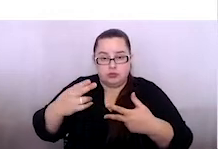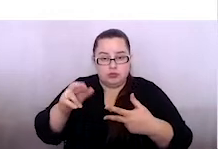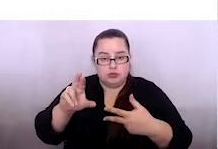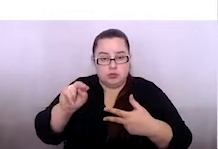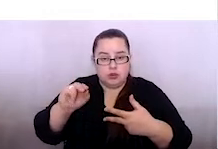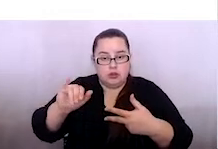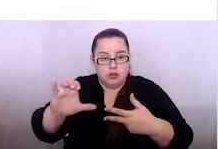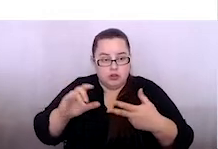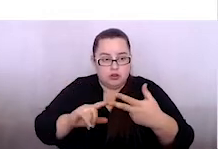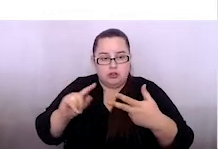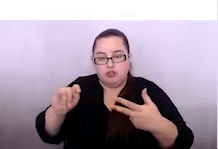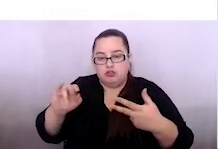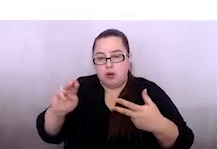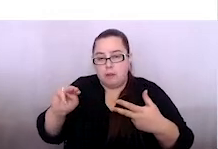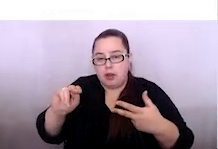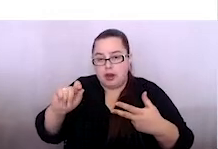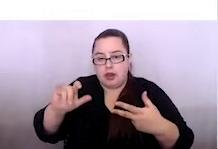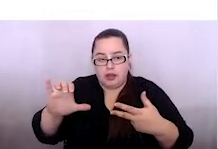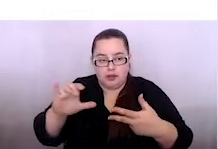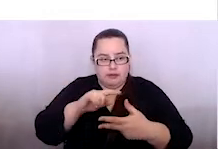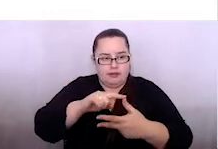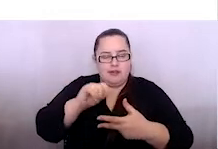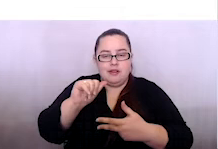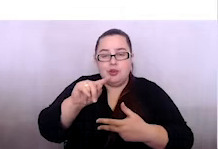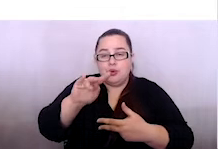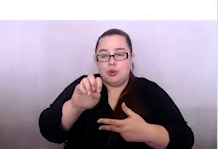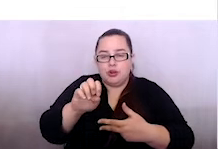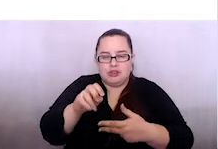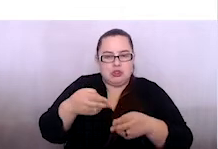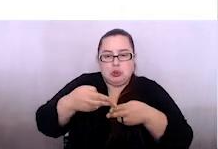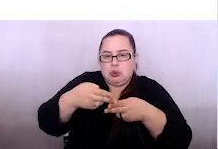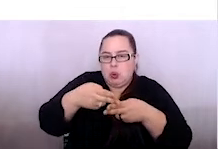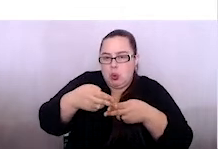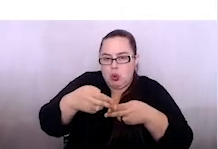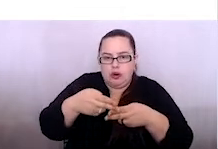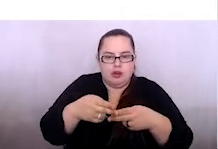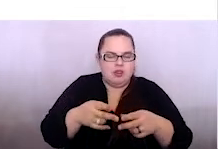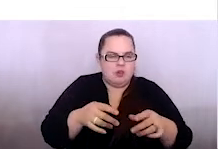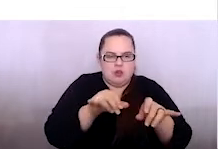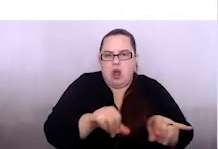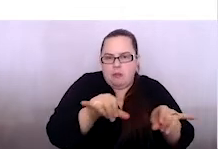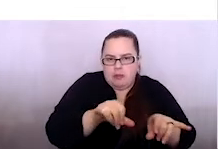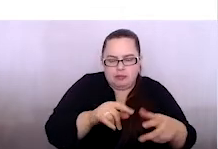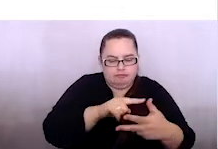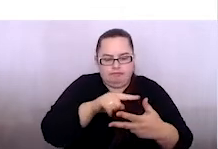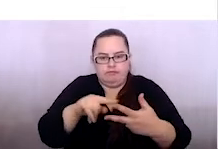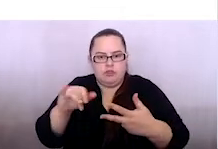Acute stress is short-term and the most common form of stress, while chronic is long-term. And traumatic